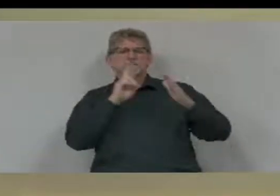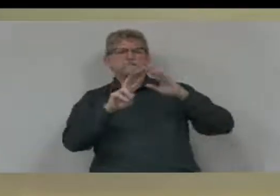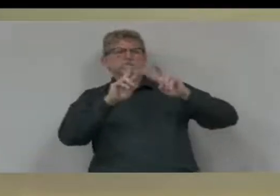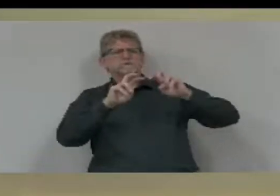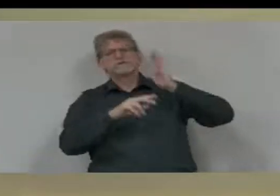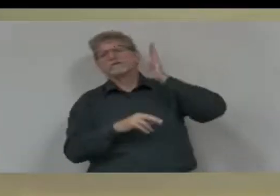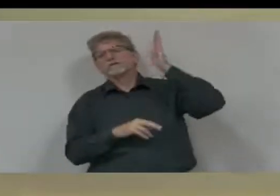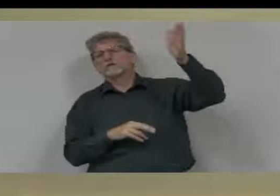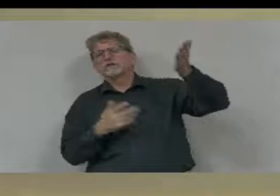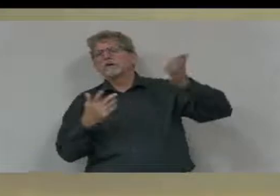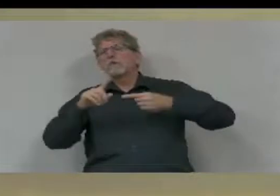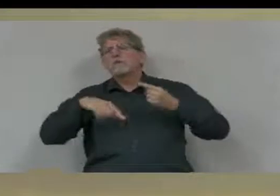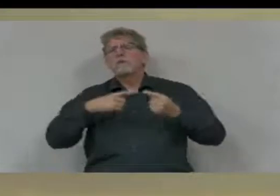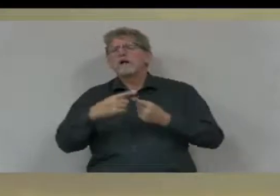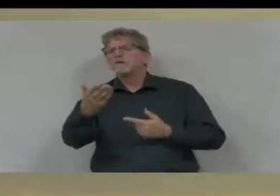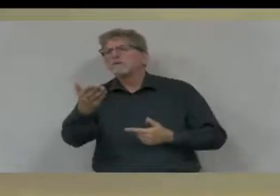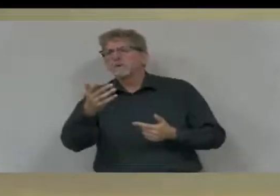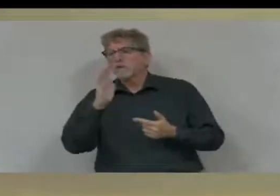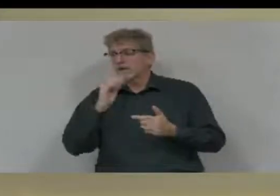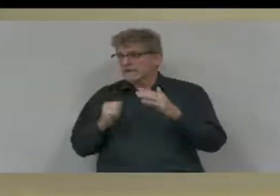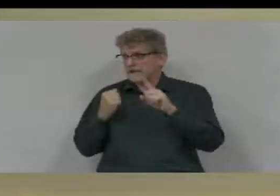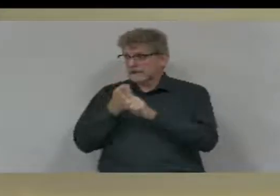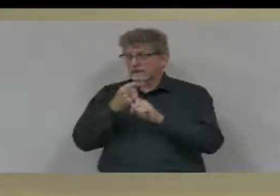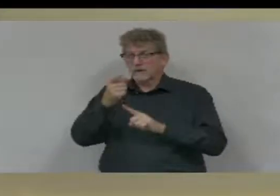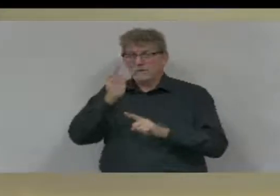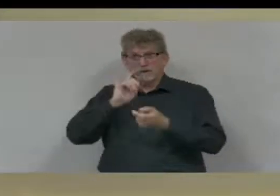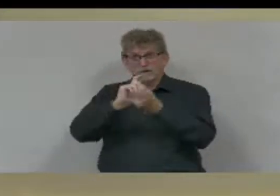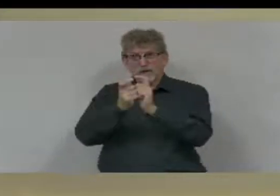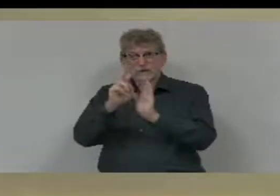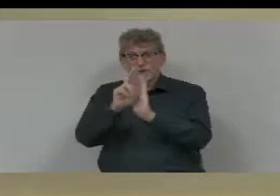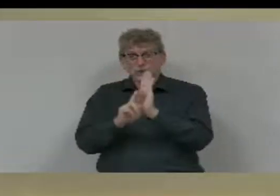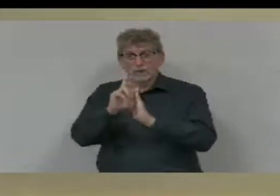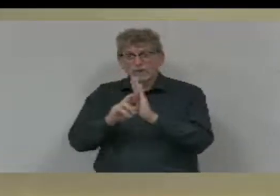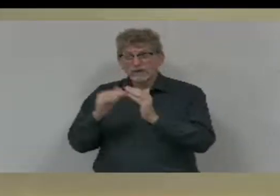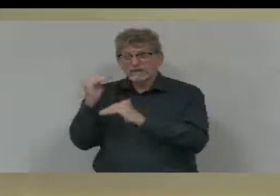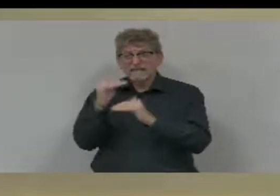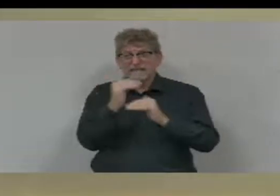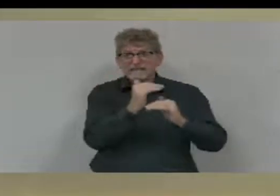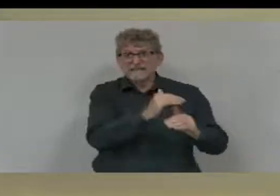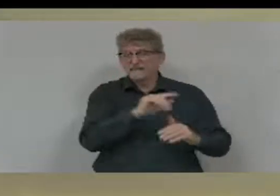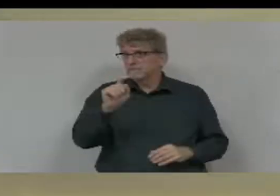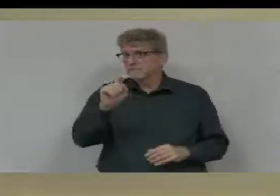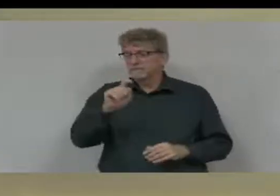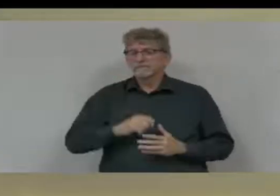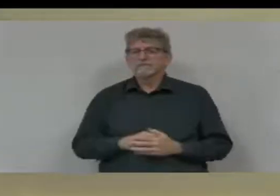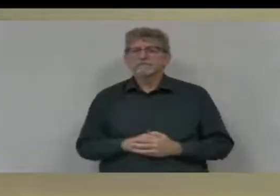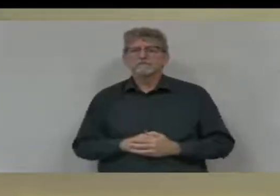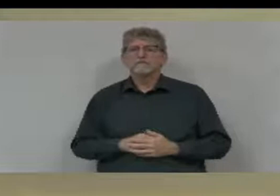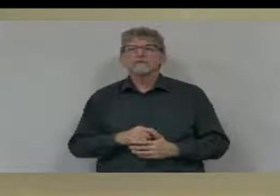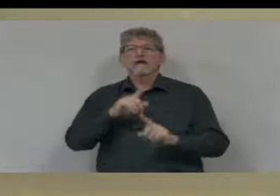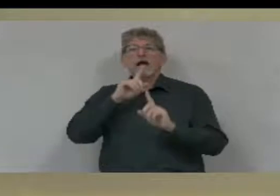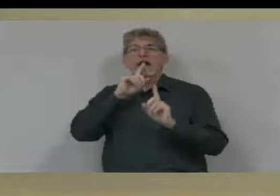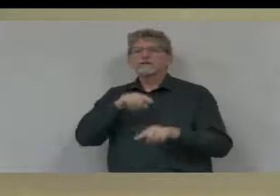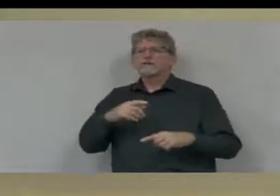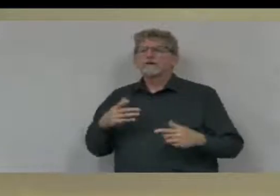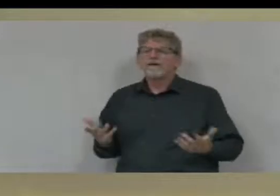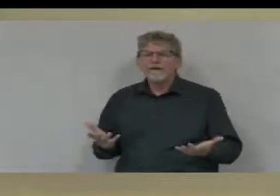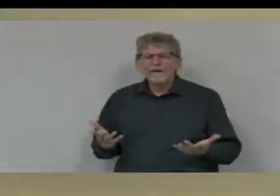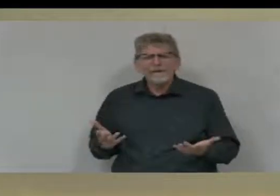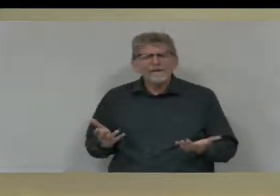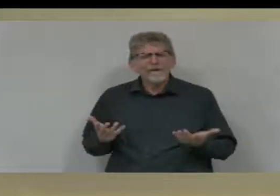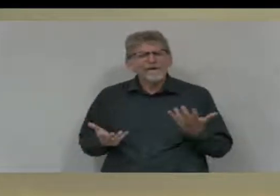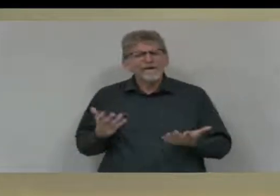place? You know, it's hard to predict, you know, if and when that number will reach 5%. We watch it